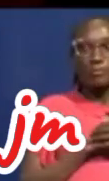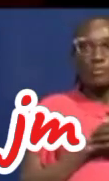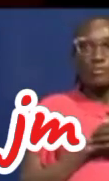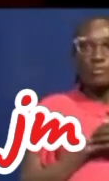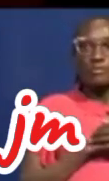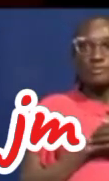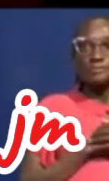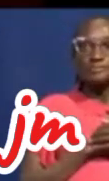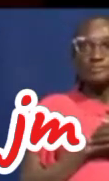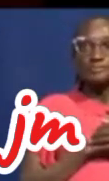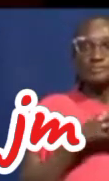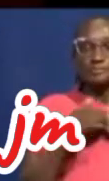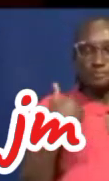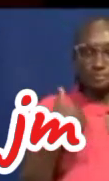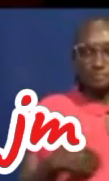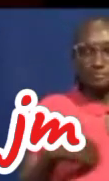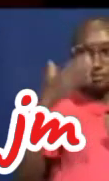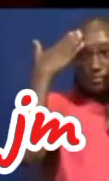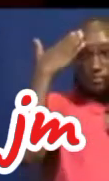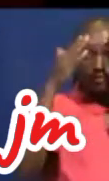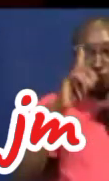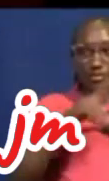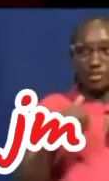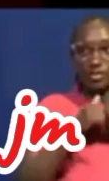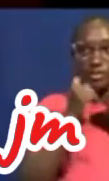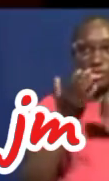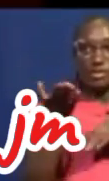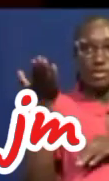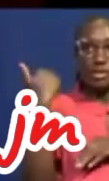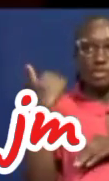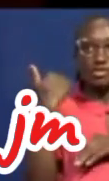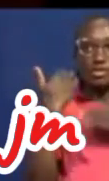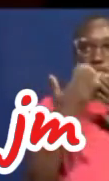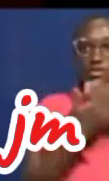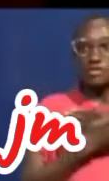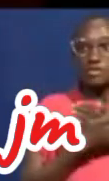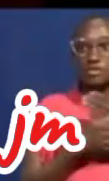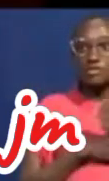I'm alive to the happenings of last evening